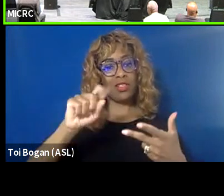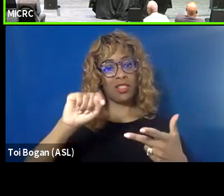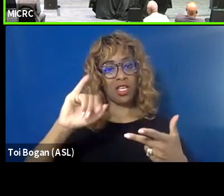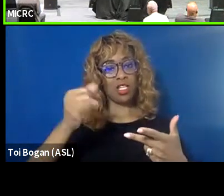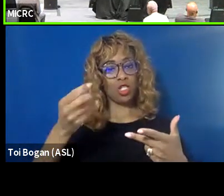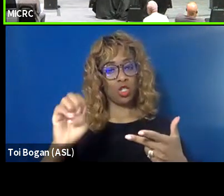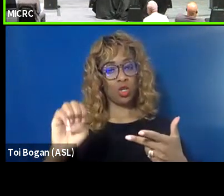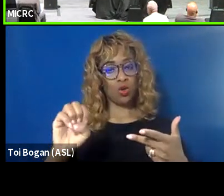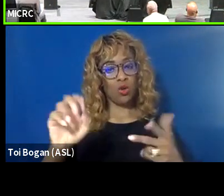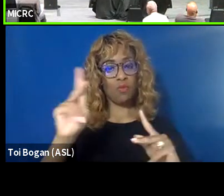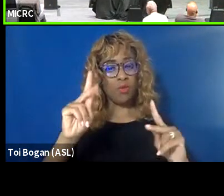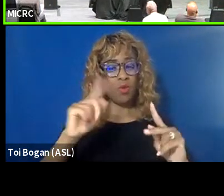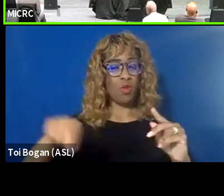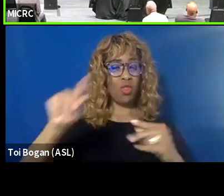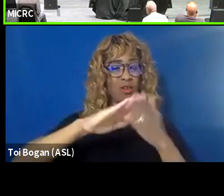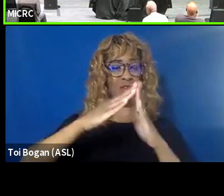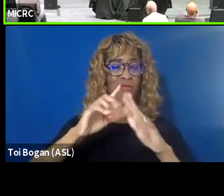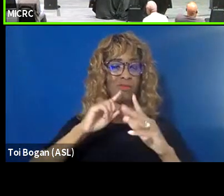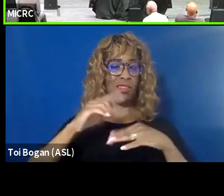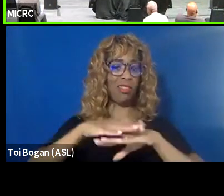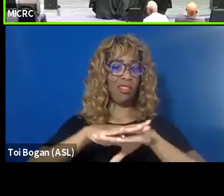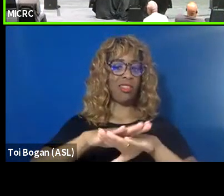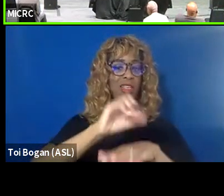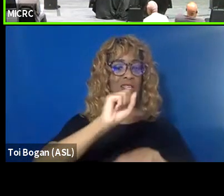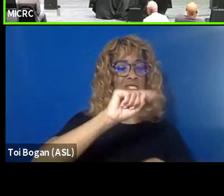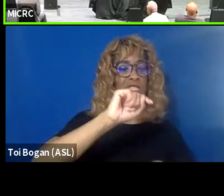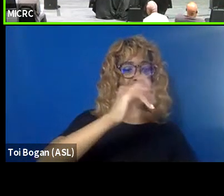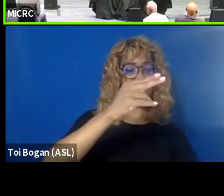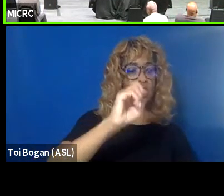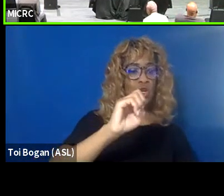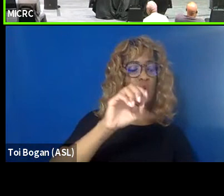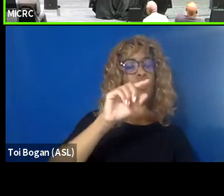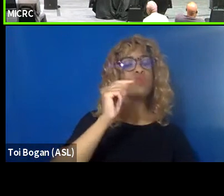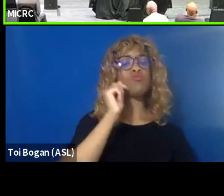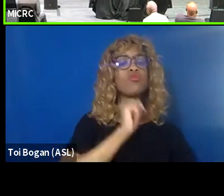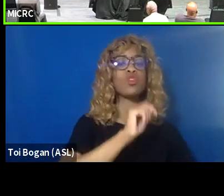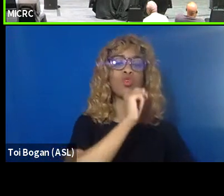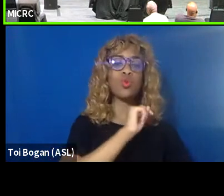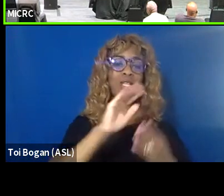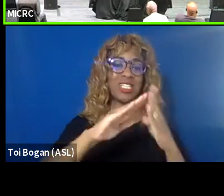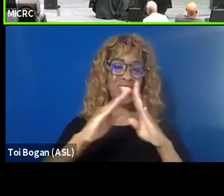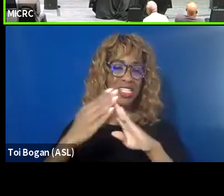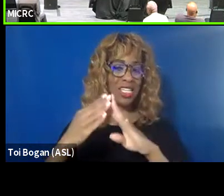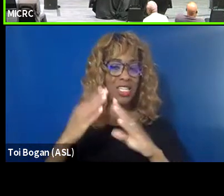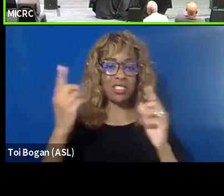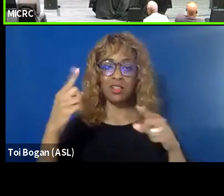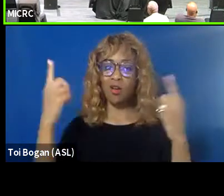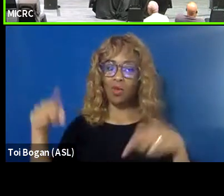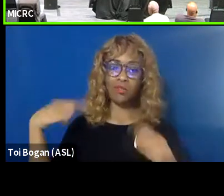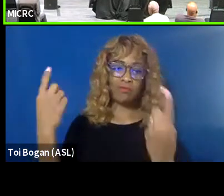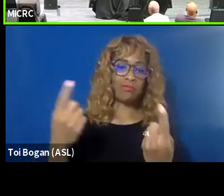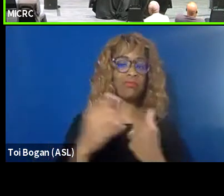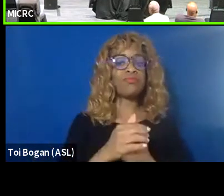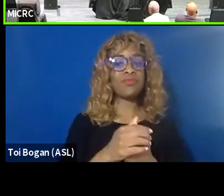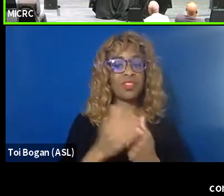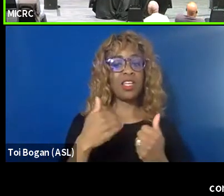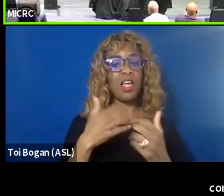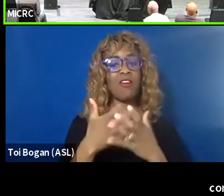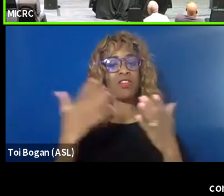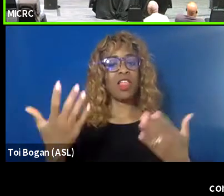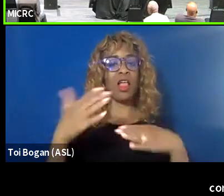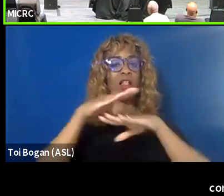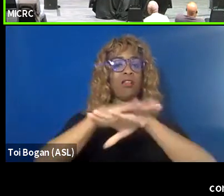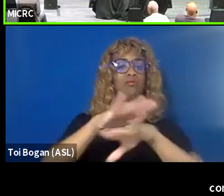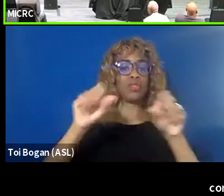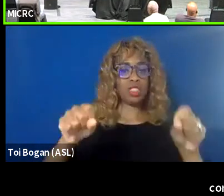these communities are intertwined with each other. St. Joe and Benton Harbor are twin cities. They always have been and always will be. They have lots of crossover